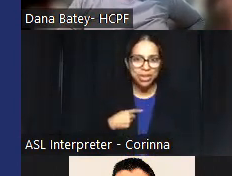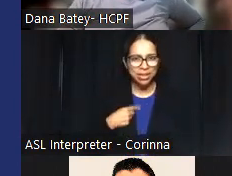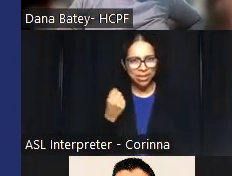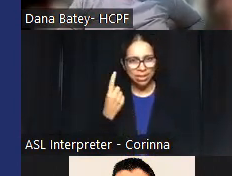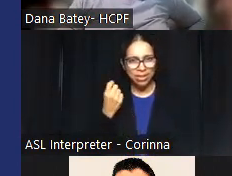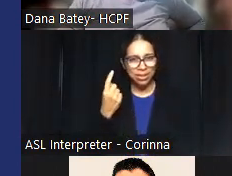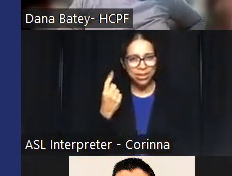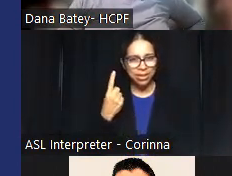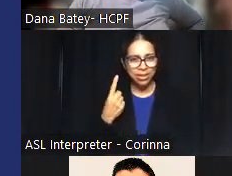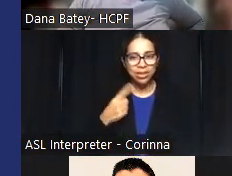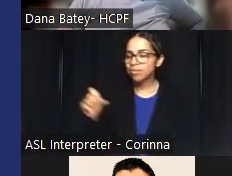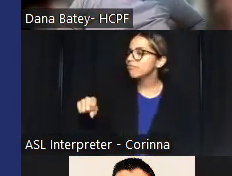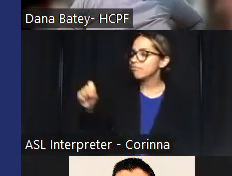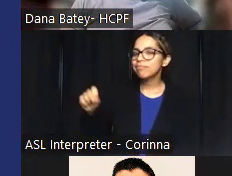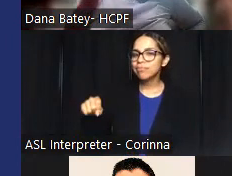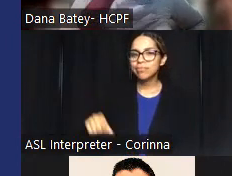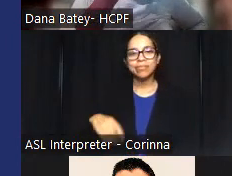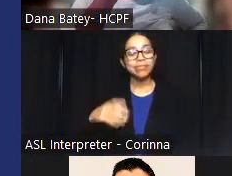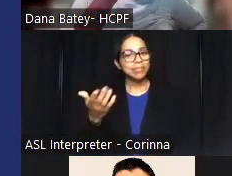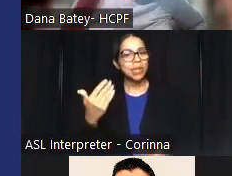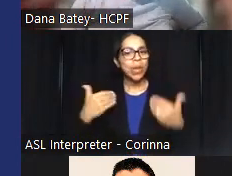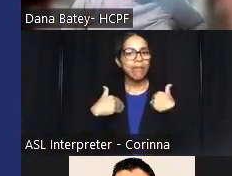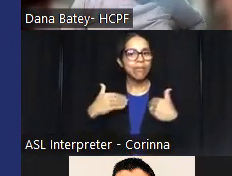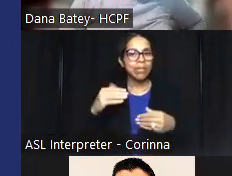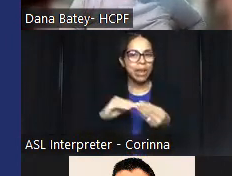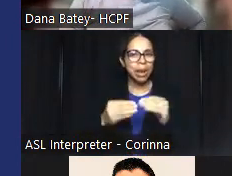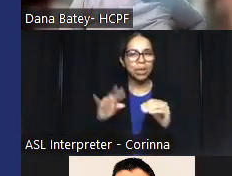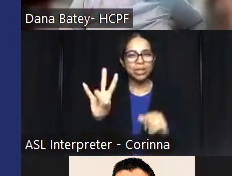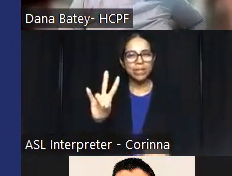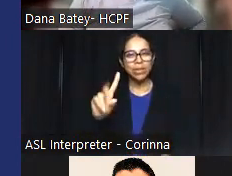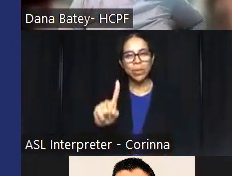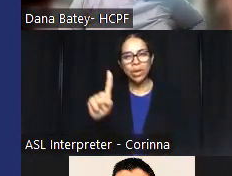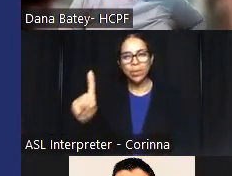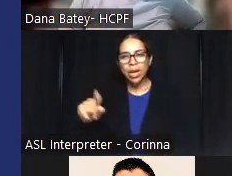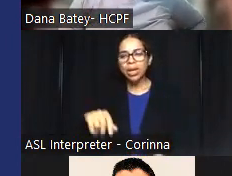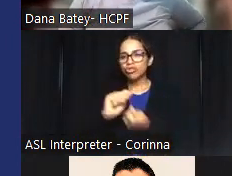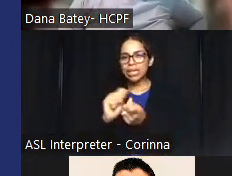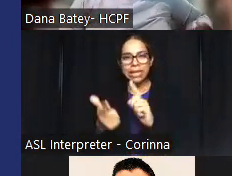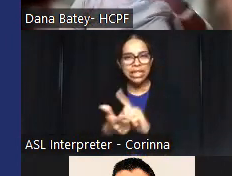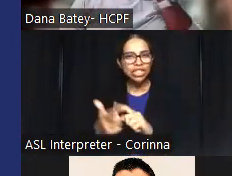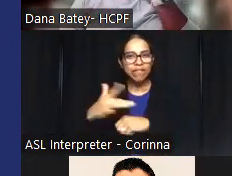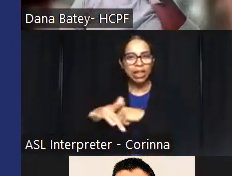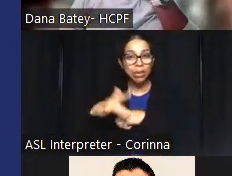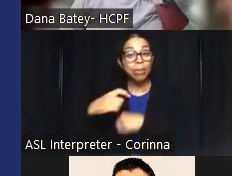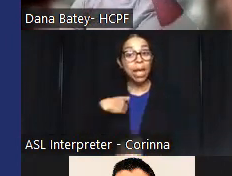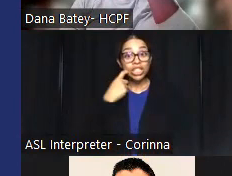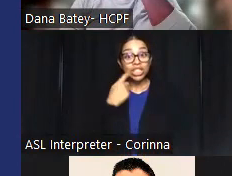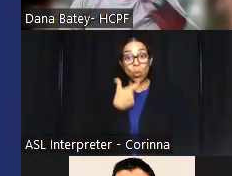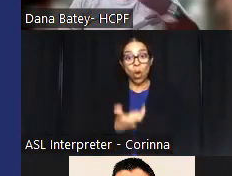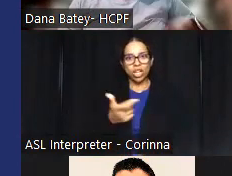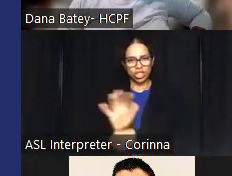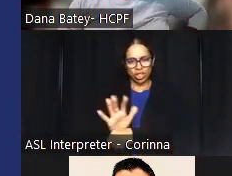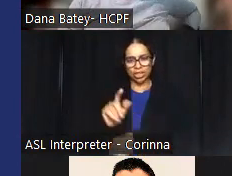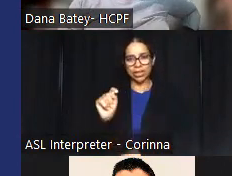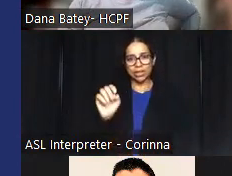711. Yeah, we got this 711 number and the translation and stuff, but I just watched a TED talk about